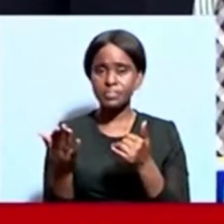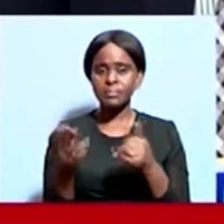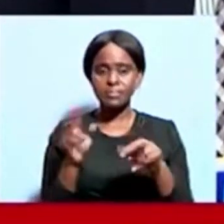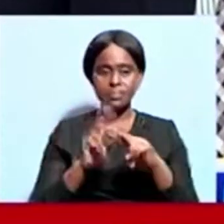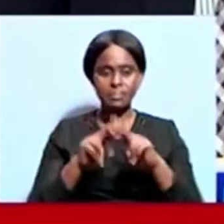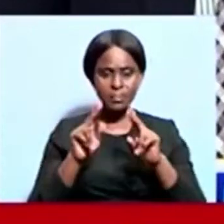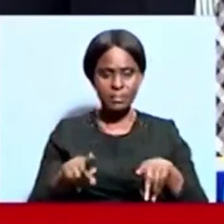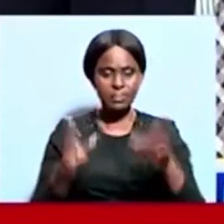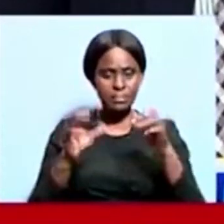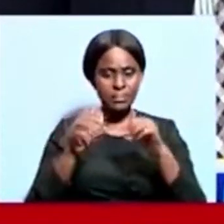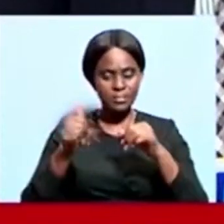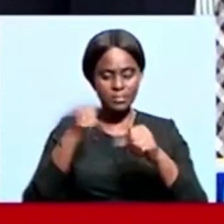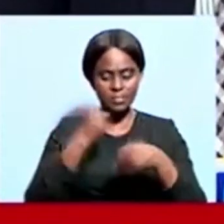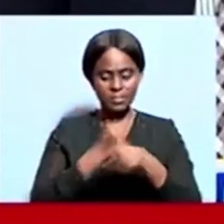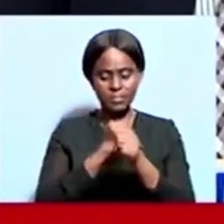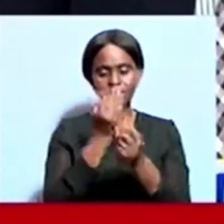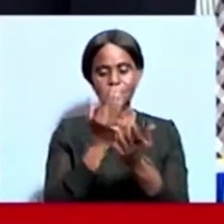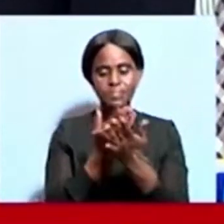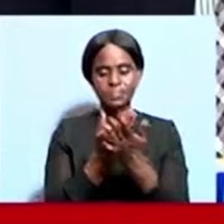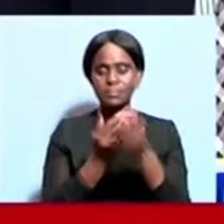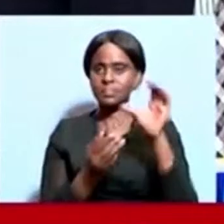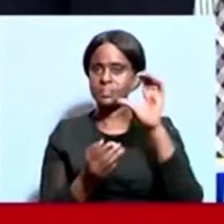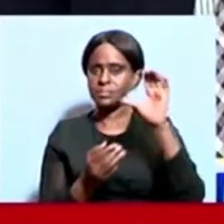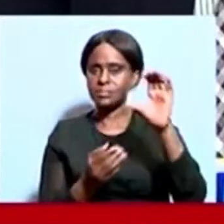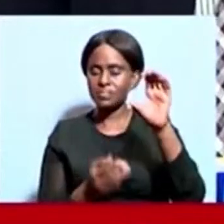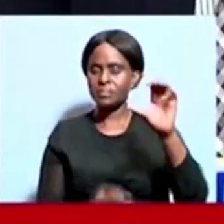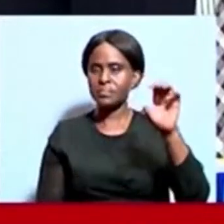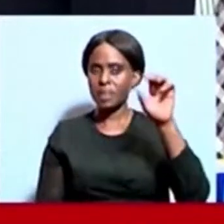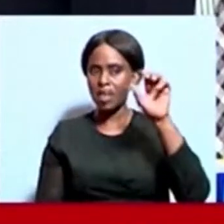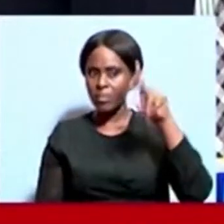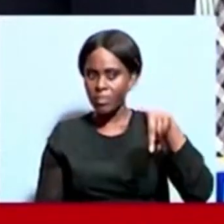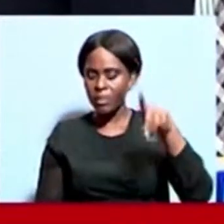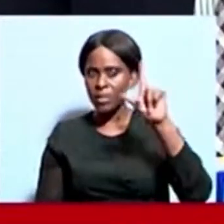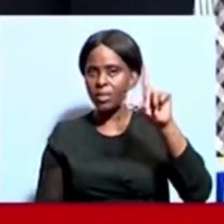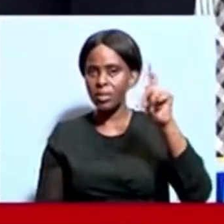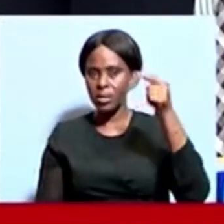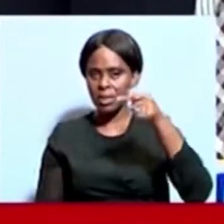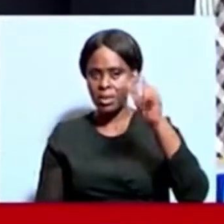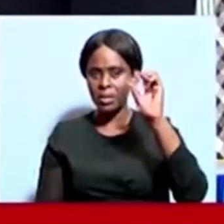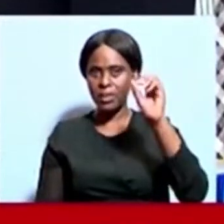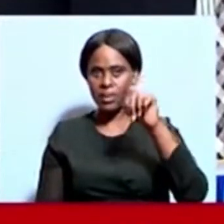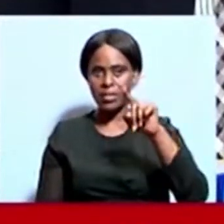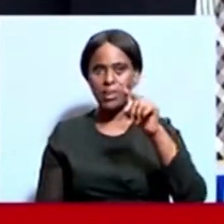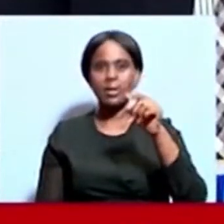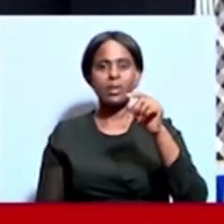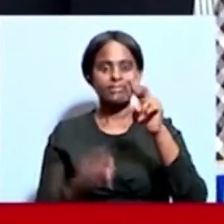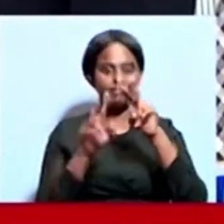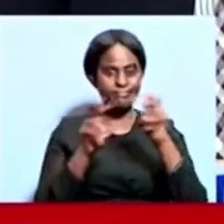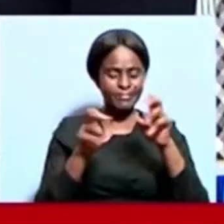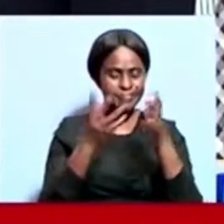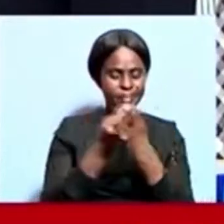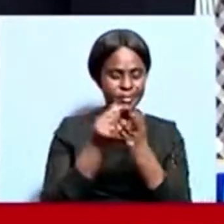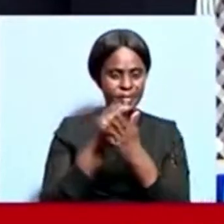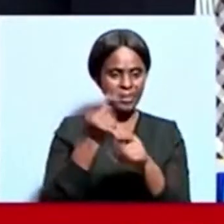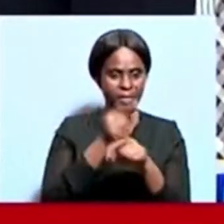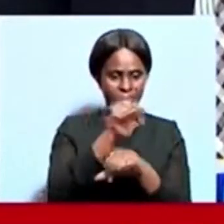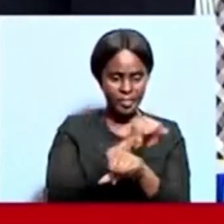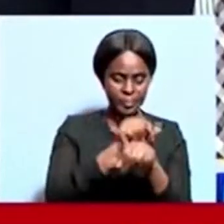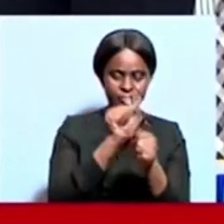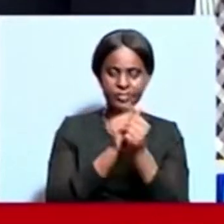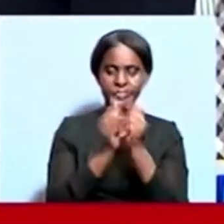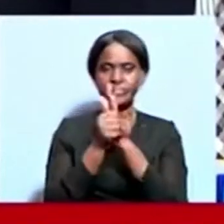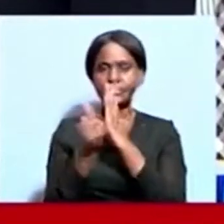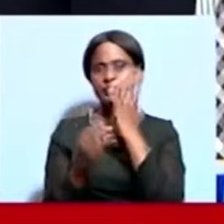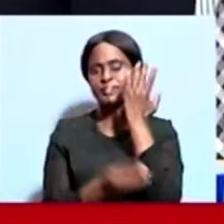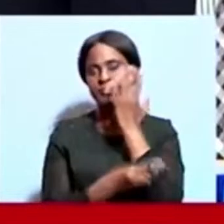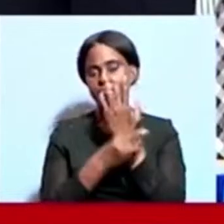Chair, the Council made a request to the Provincial Local Government Officer to vary and spend funds from secondary and skills